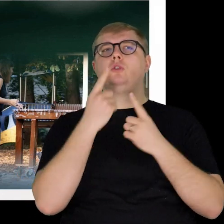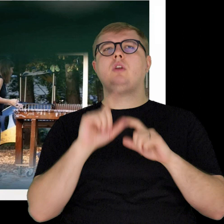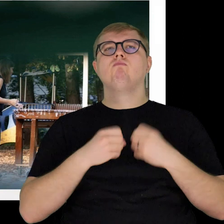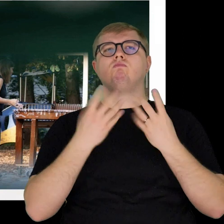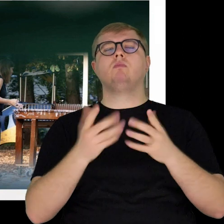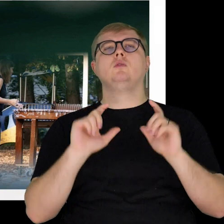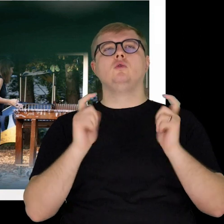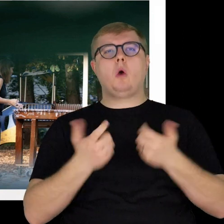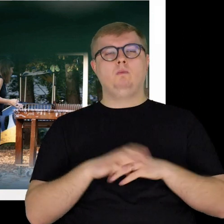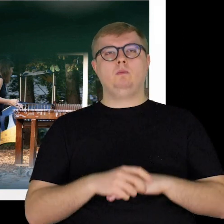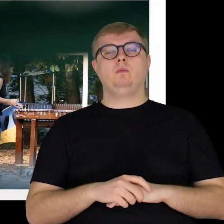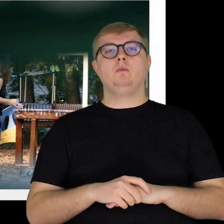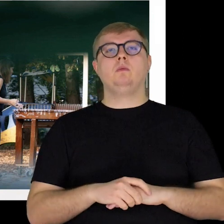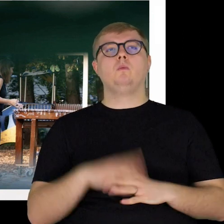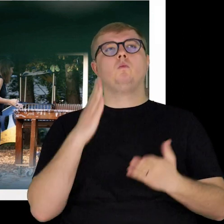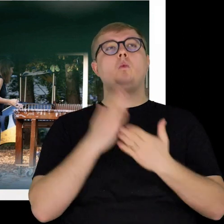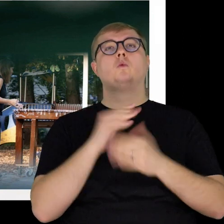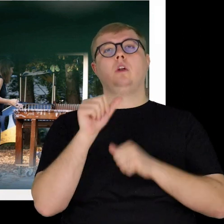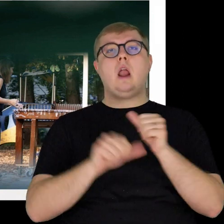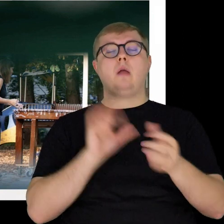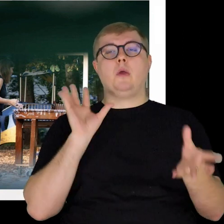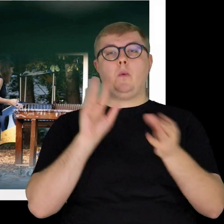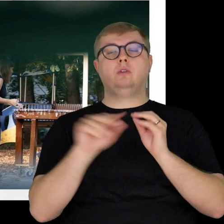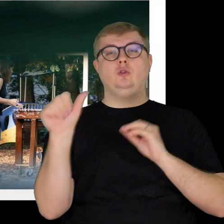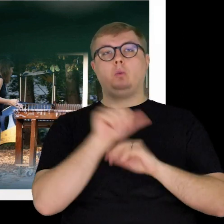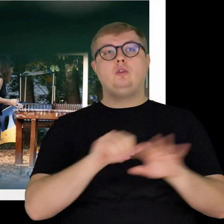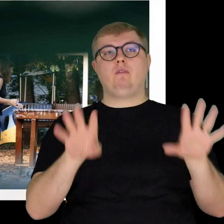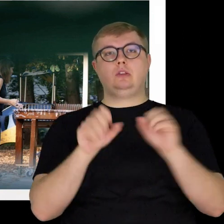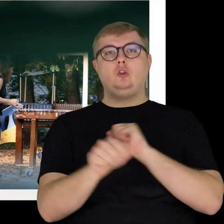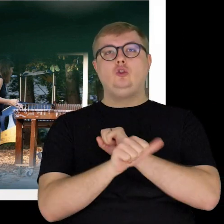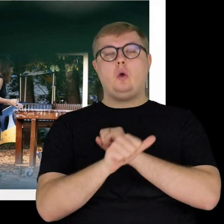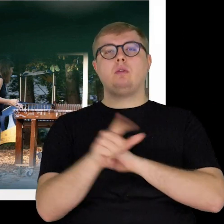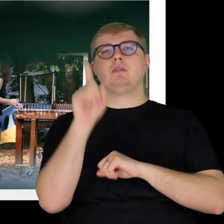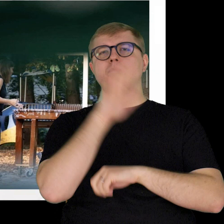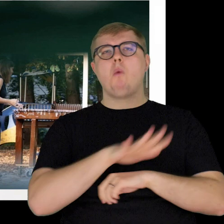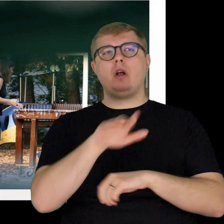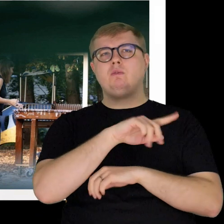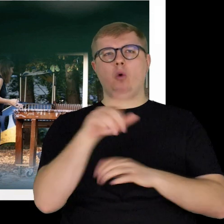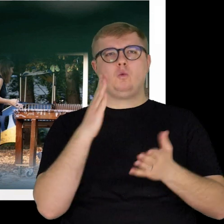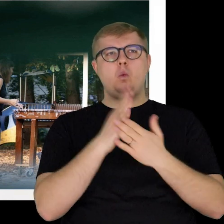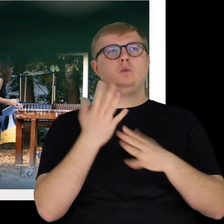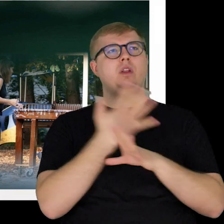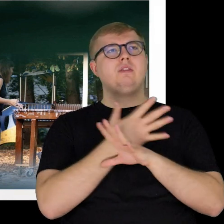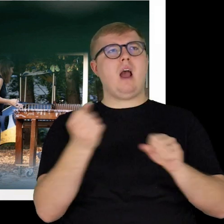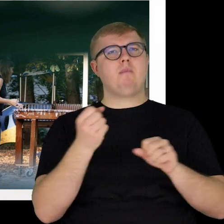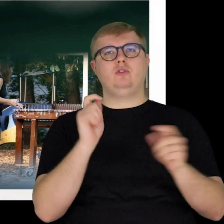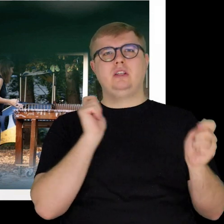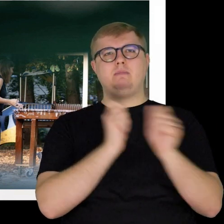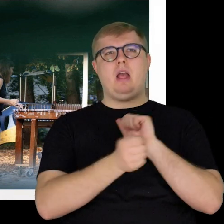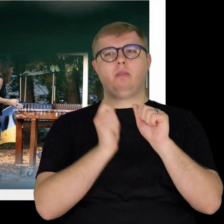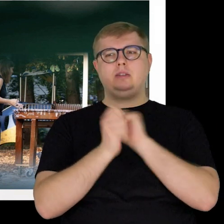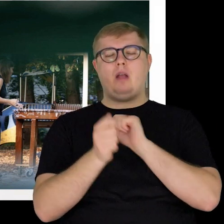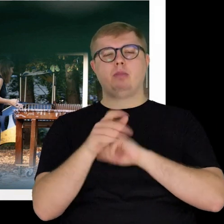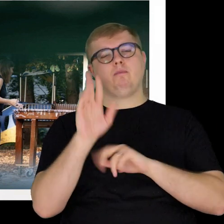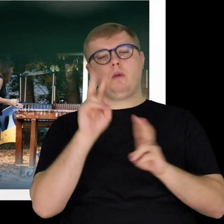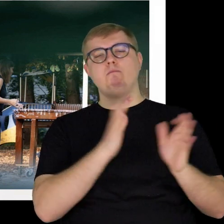Since the 60s, societies have experienced dramatic shift in their social order. Among the most serious